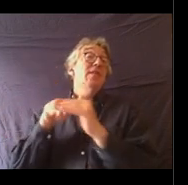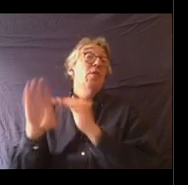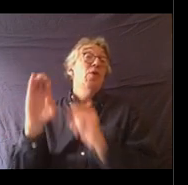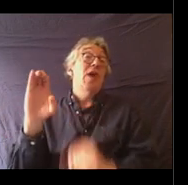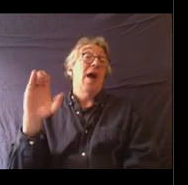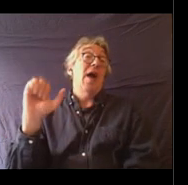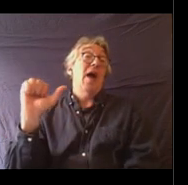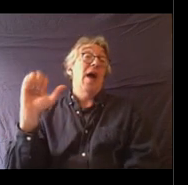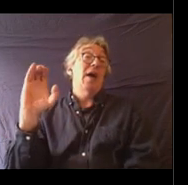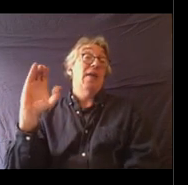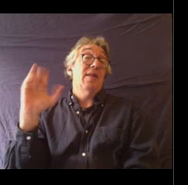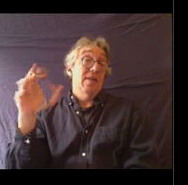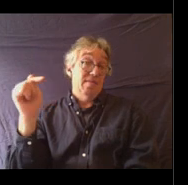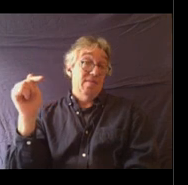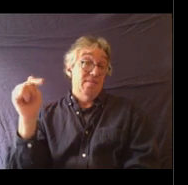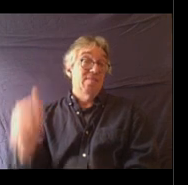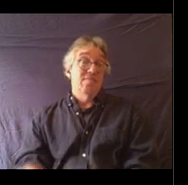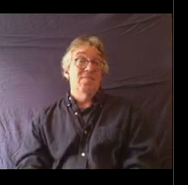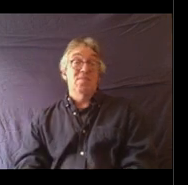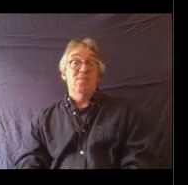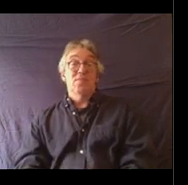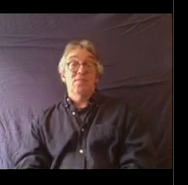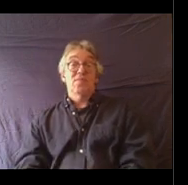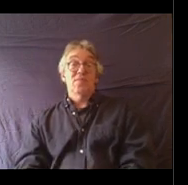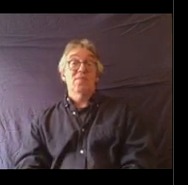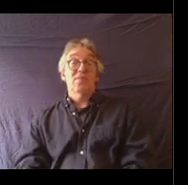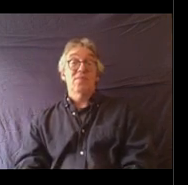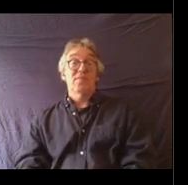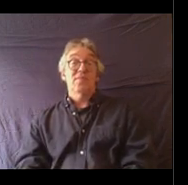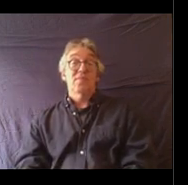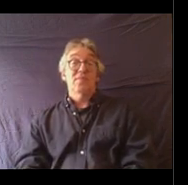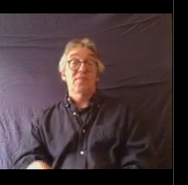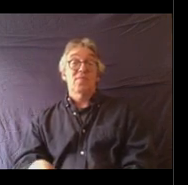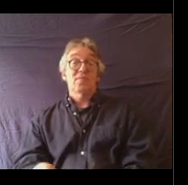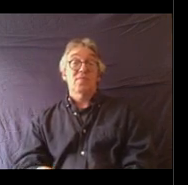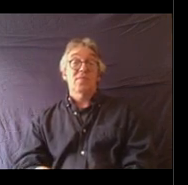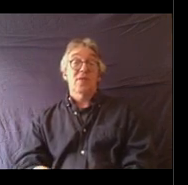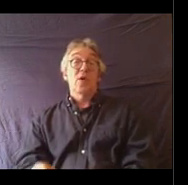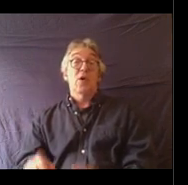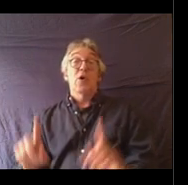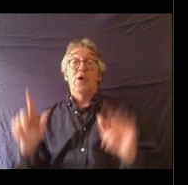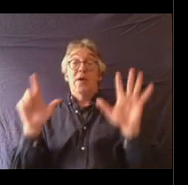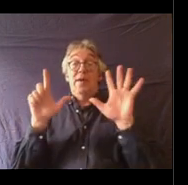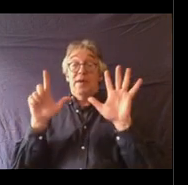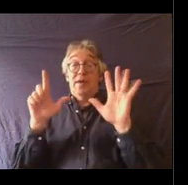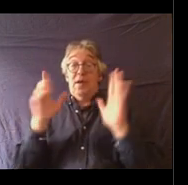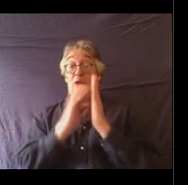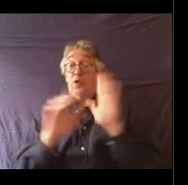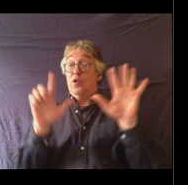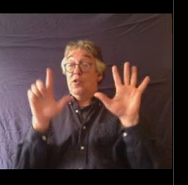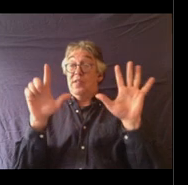Next slide. So let's begin with paragraph 1 of Article 7 that reads that